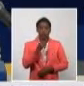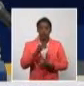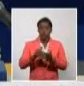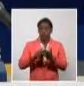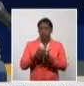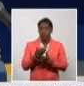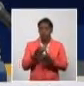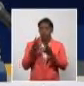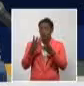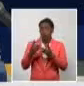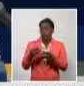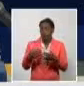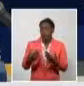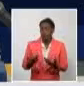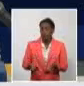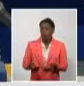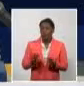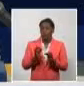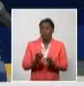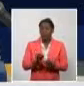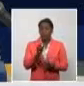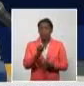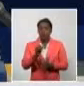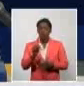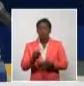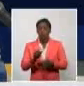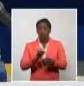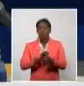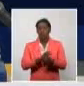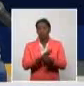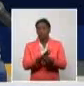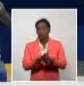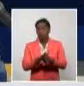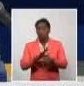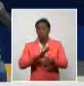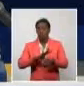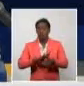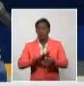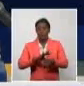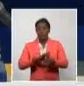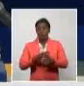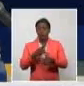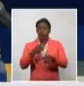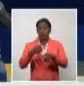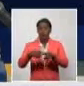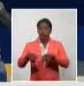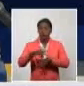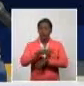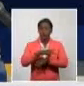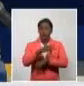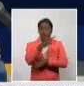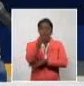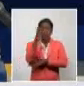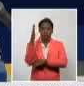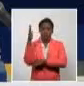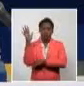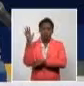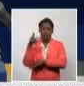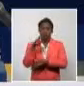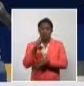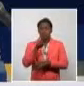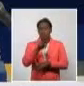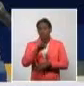131. That is 7.1% of the confirmed cases in Cuba. And yesterday we had